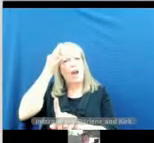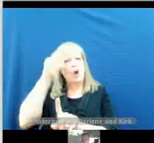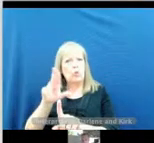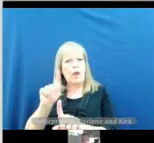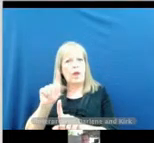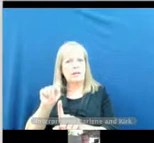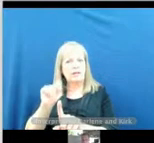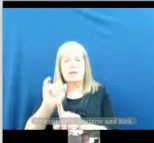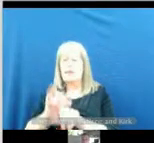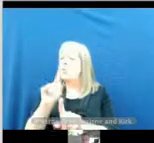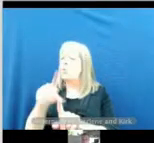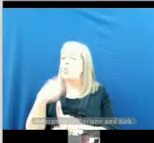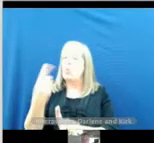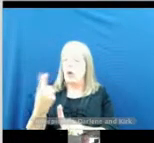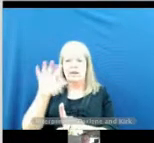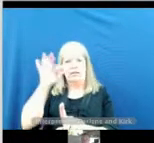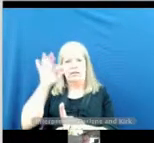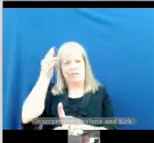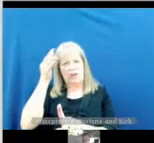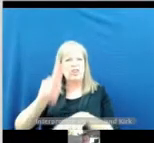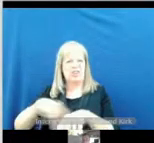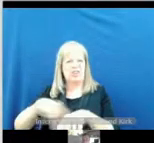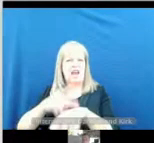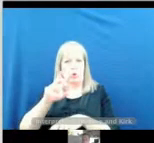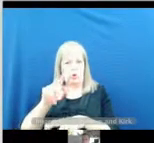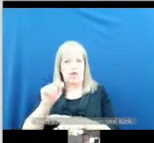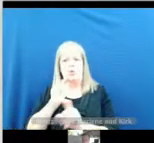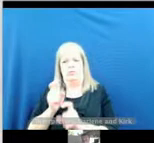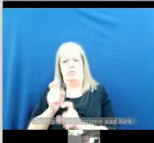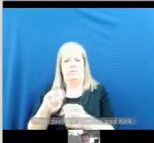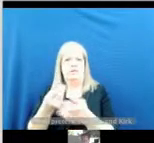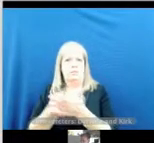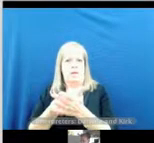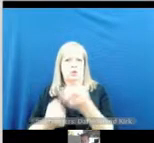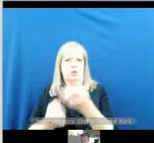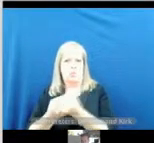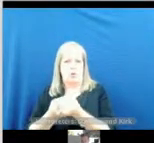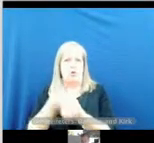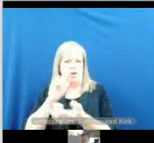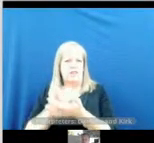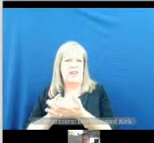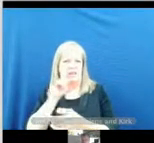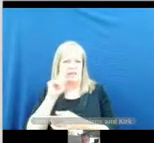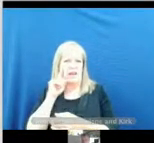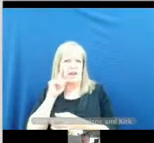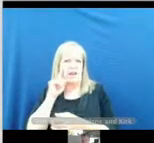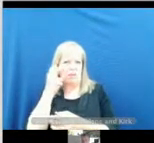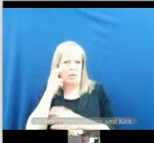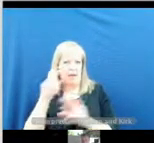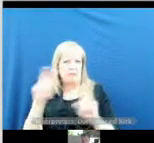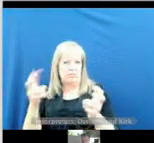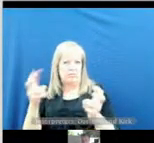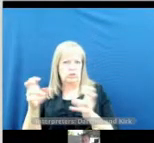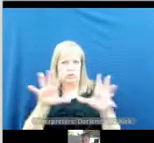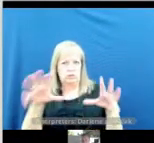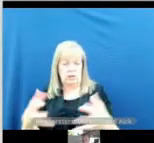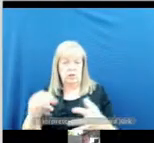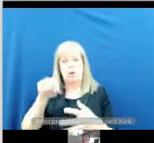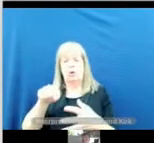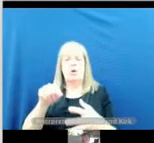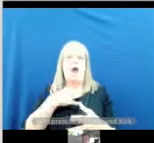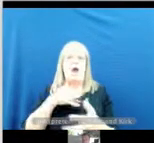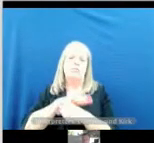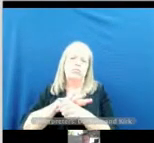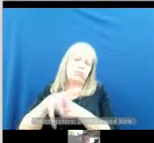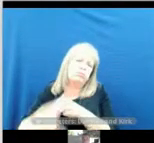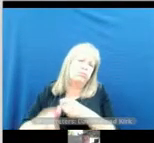that provides support specific on deafblindness. And their website has a wealth of information. It is really